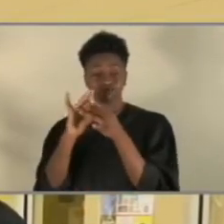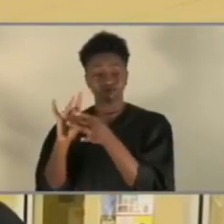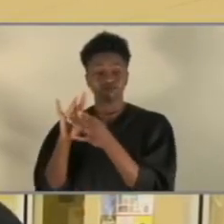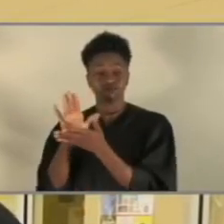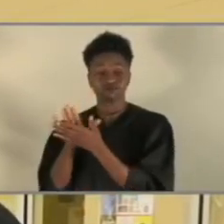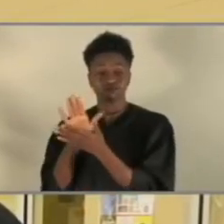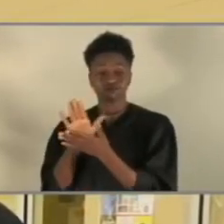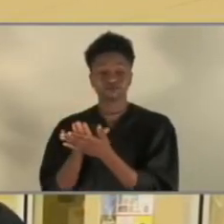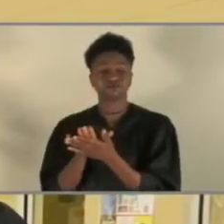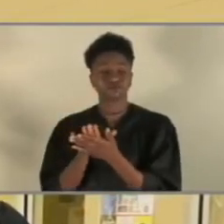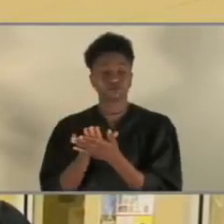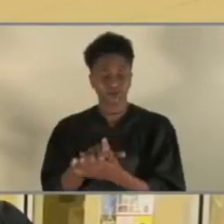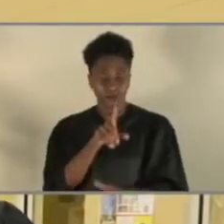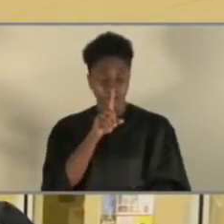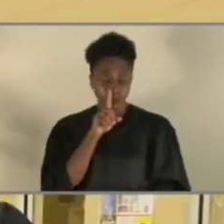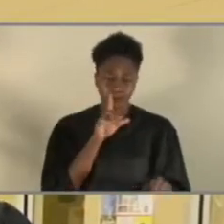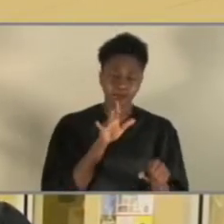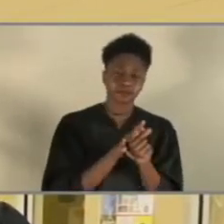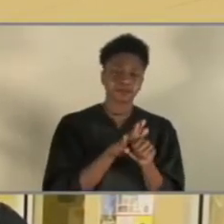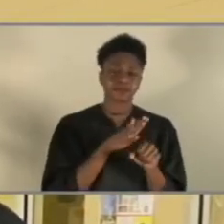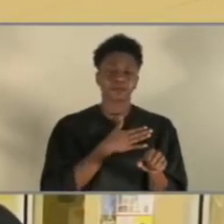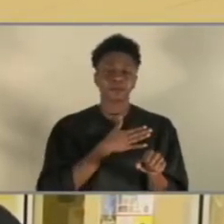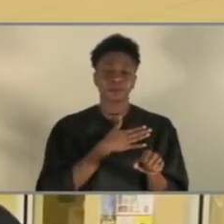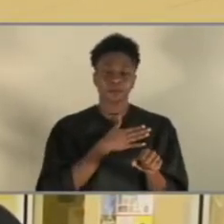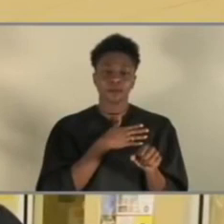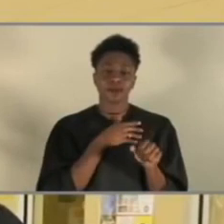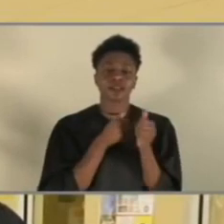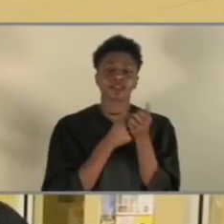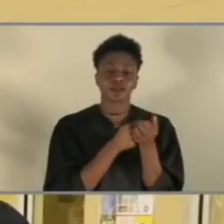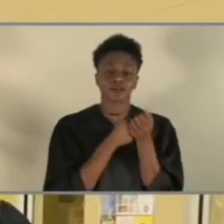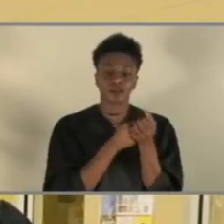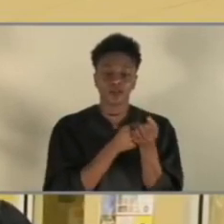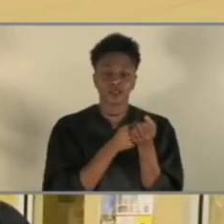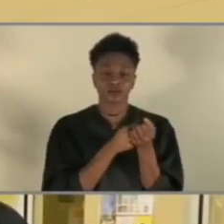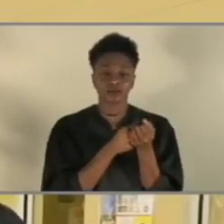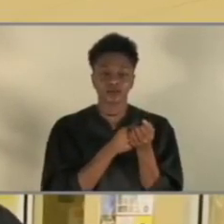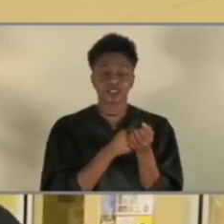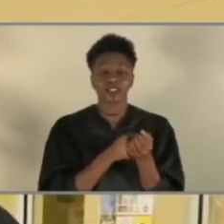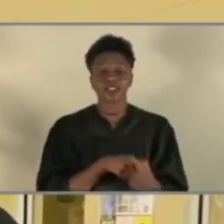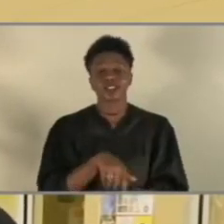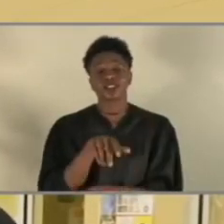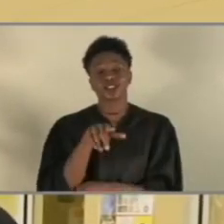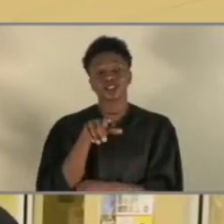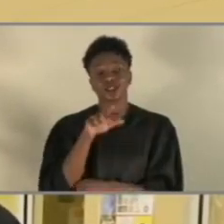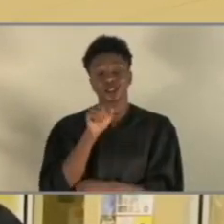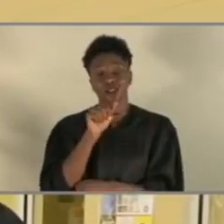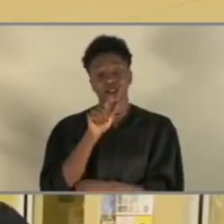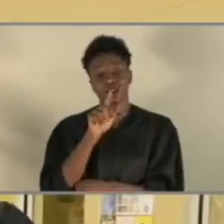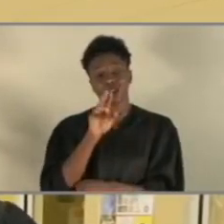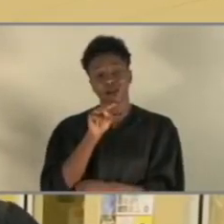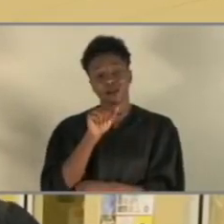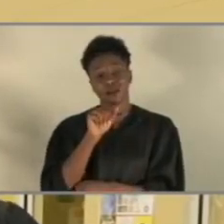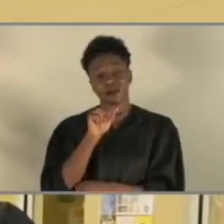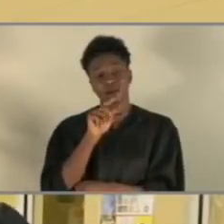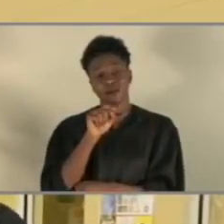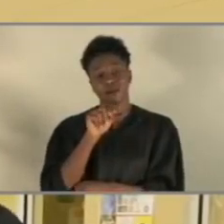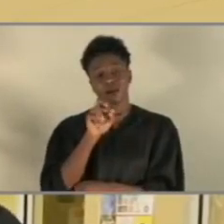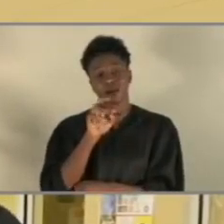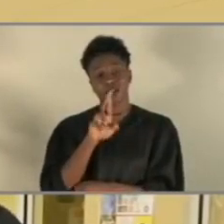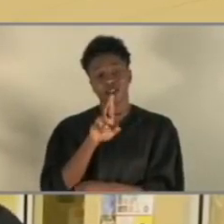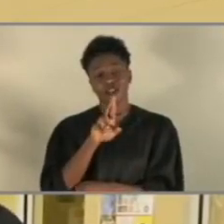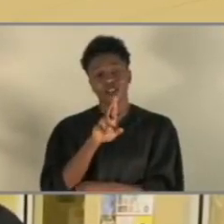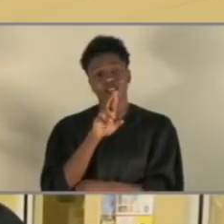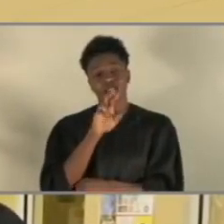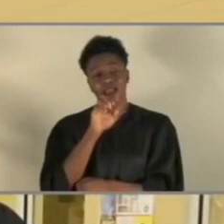and solemnly pledge my loyal support to the alma mater, Alfred Ely Beach High